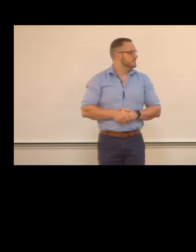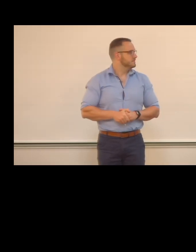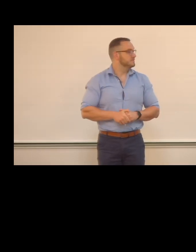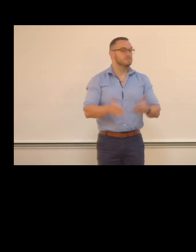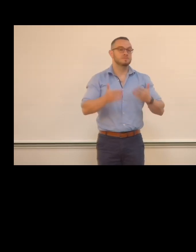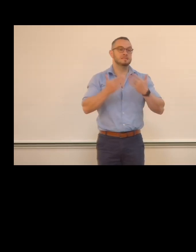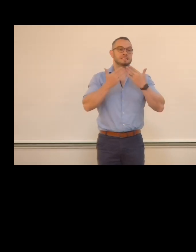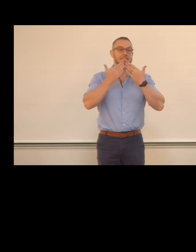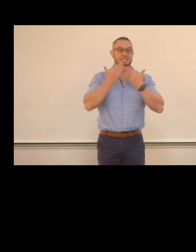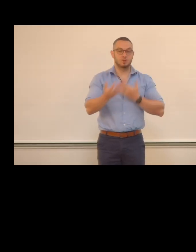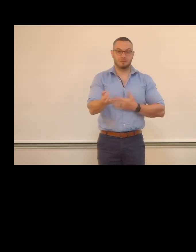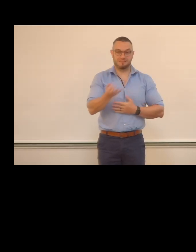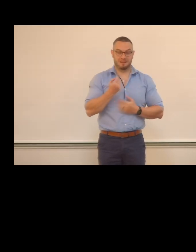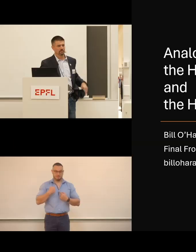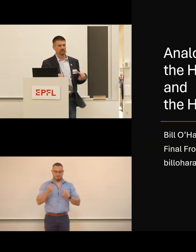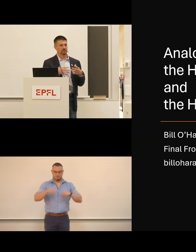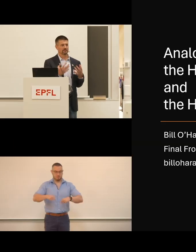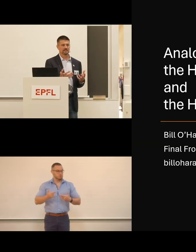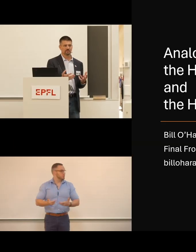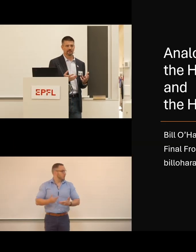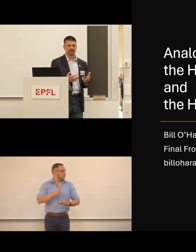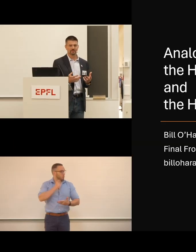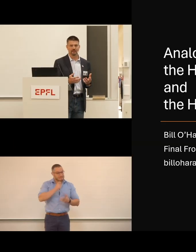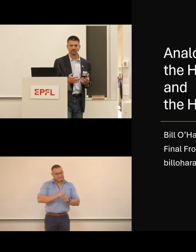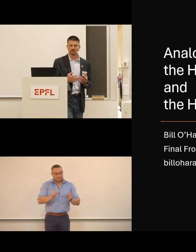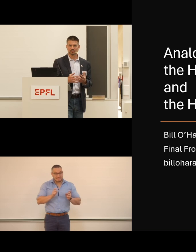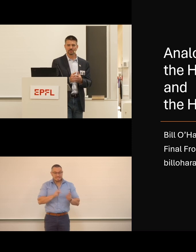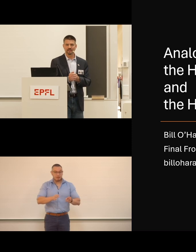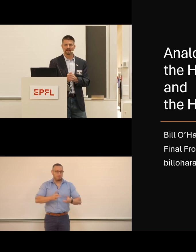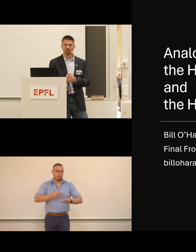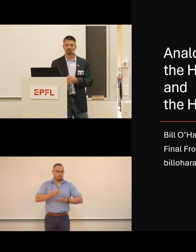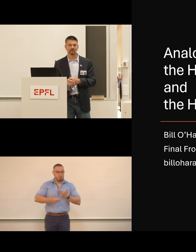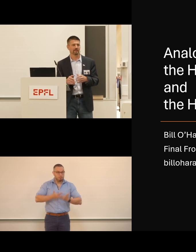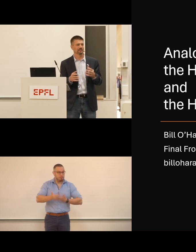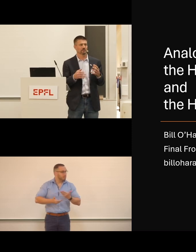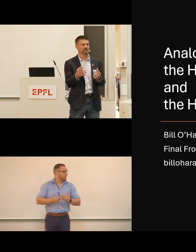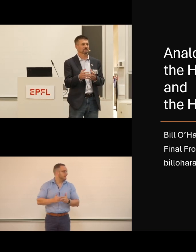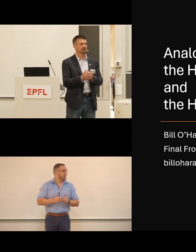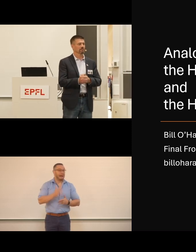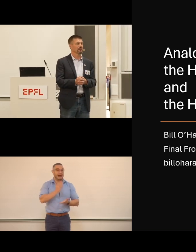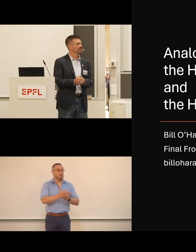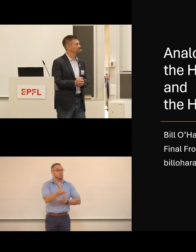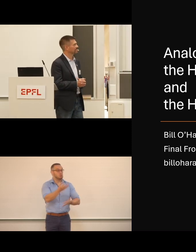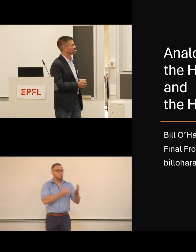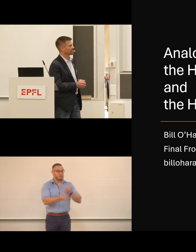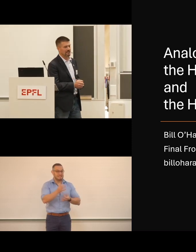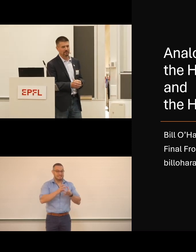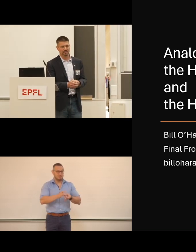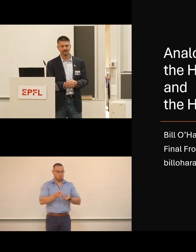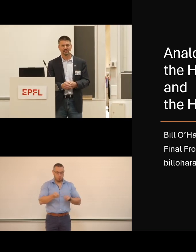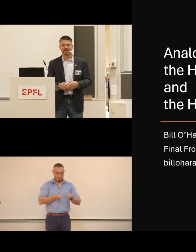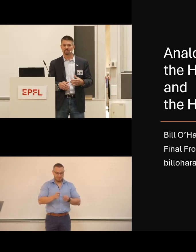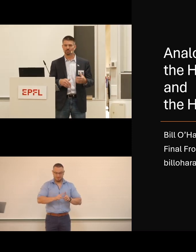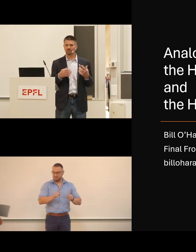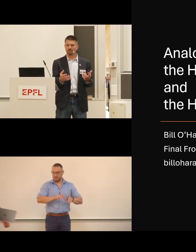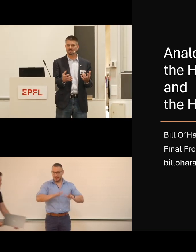Well, thank you for inviting me to come talk today. This is going to be a little bit of a different kind of talk than we just heard. I won't be able to answer questions about the management of these